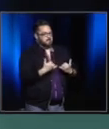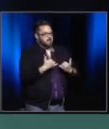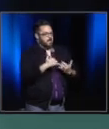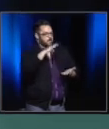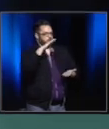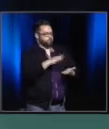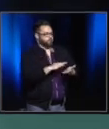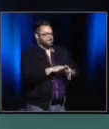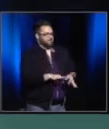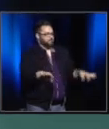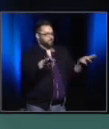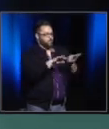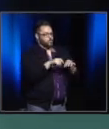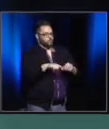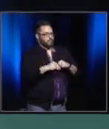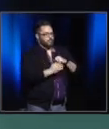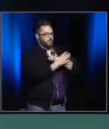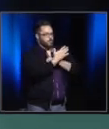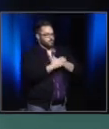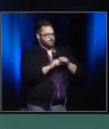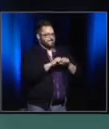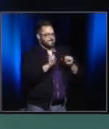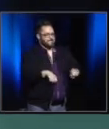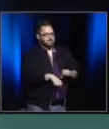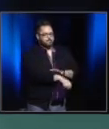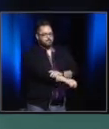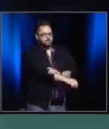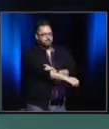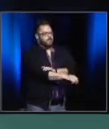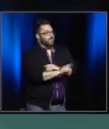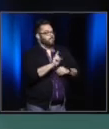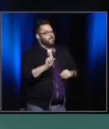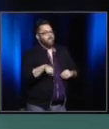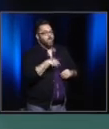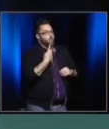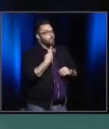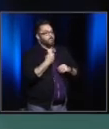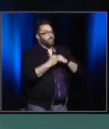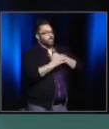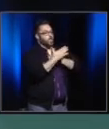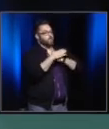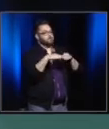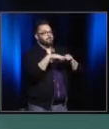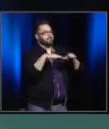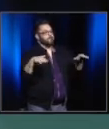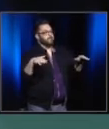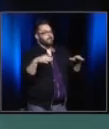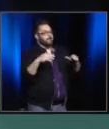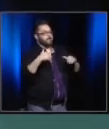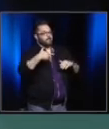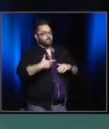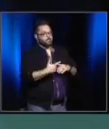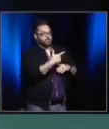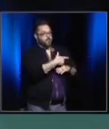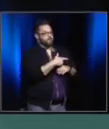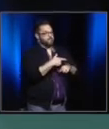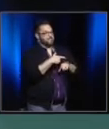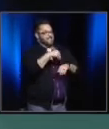functioning coastal ecosystem. They are the only fully resident coastal dolphins along the west coast of the North